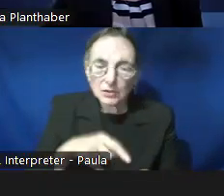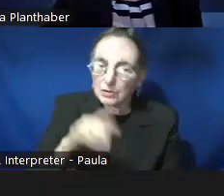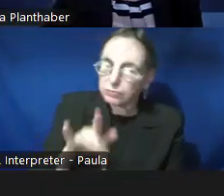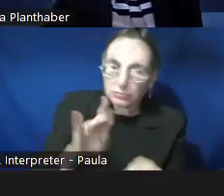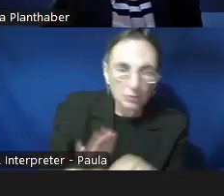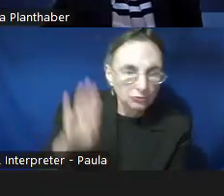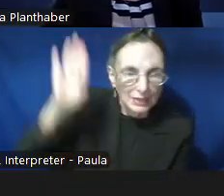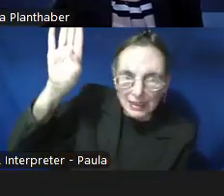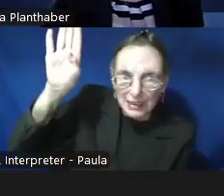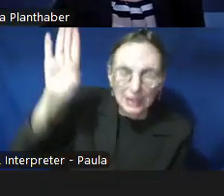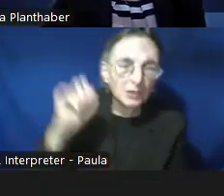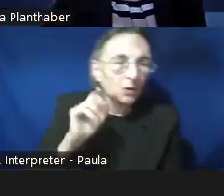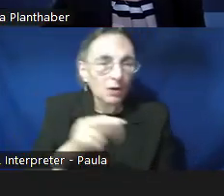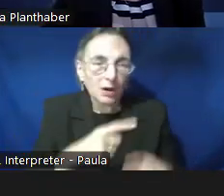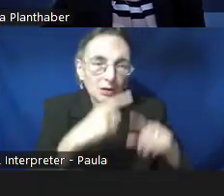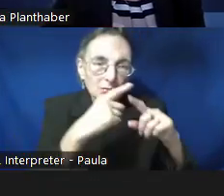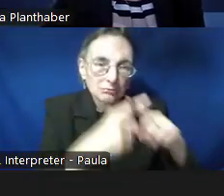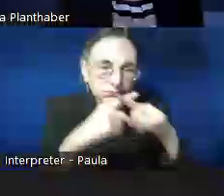unmuting your audio.